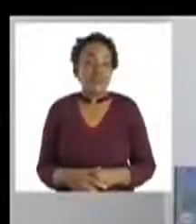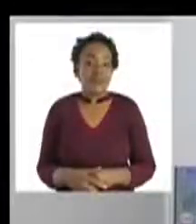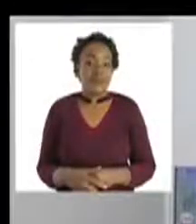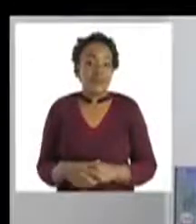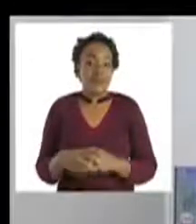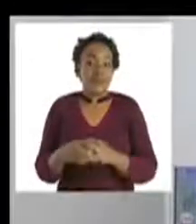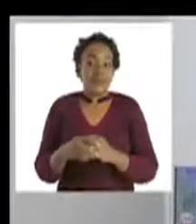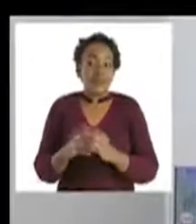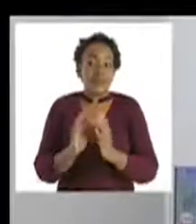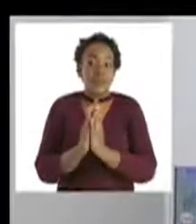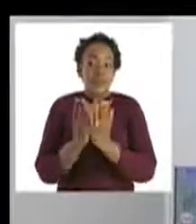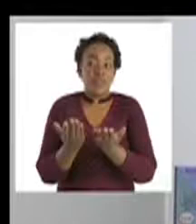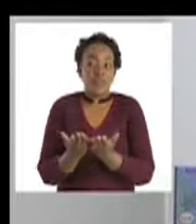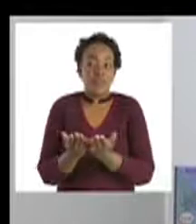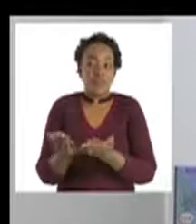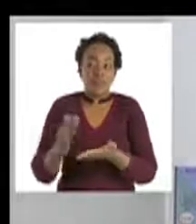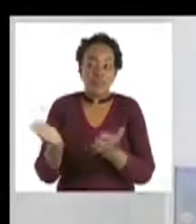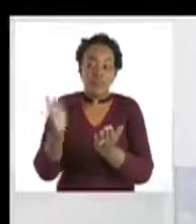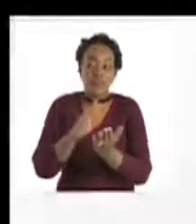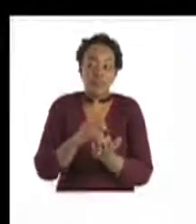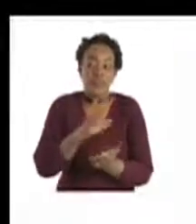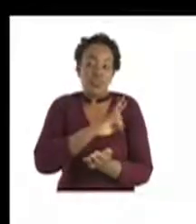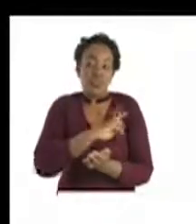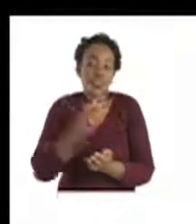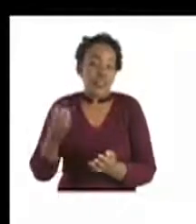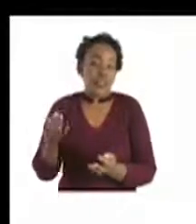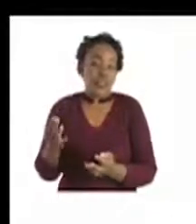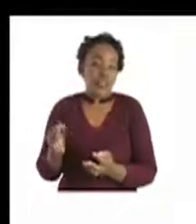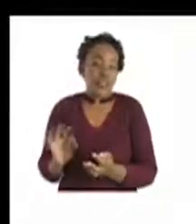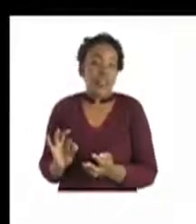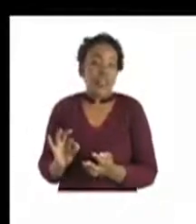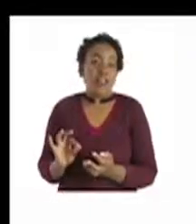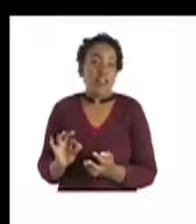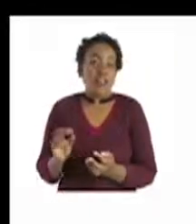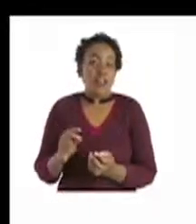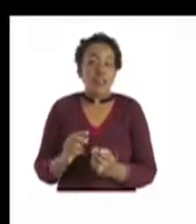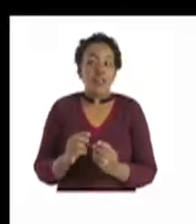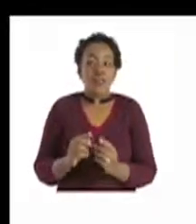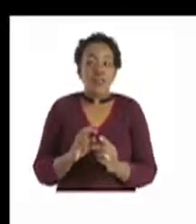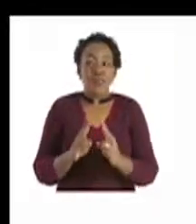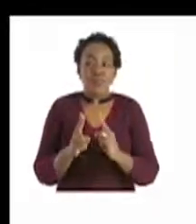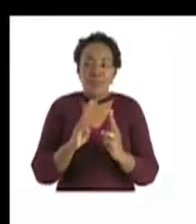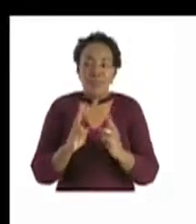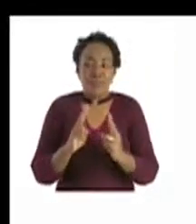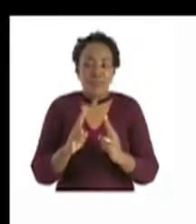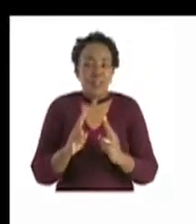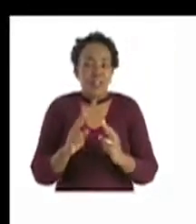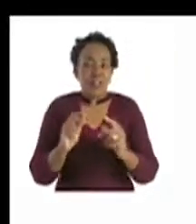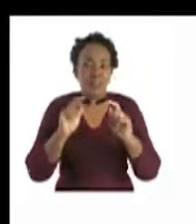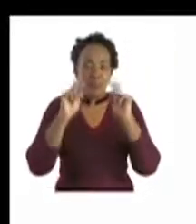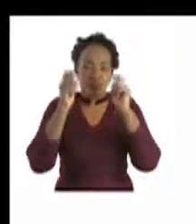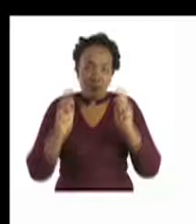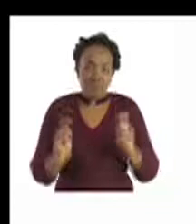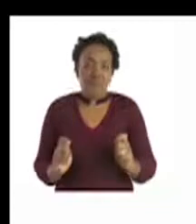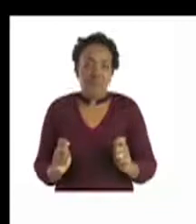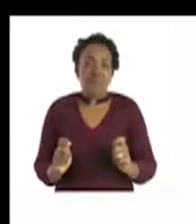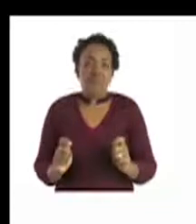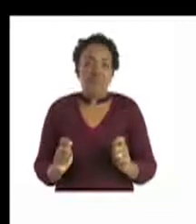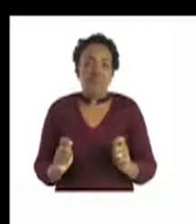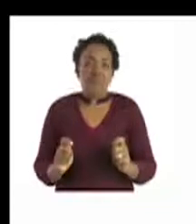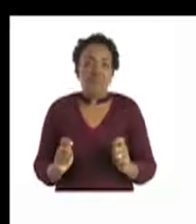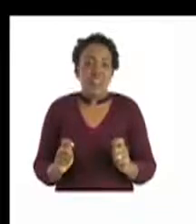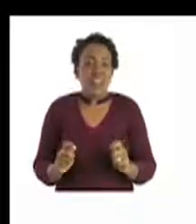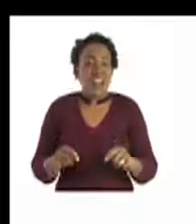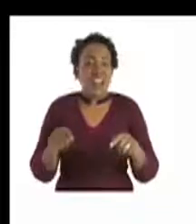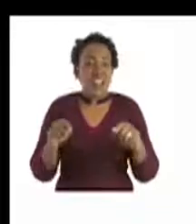Let's now turn to page 29, where we are going to talk about shapes. And